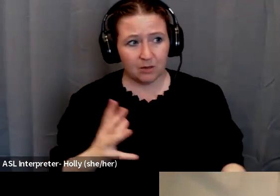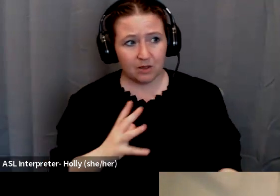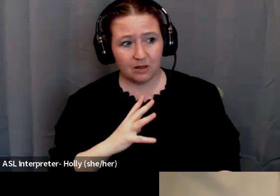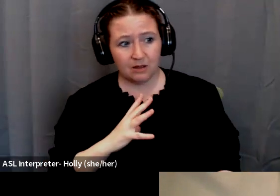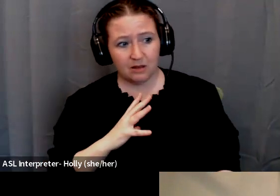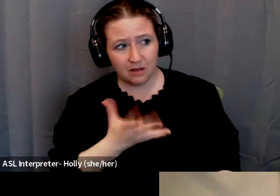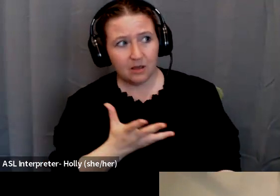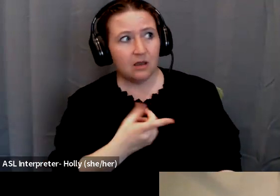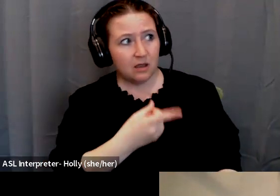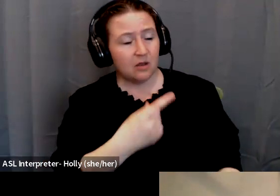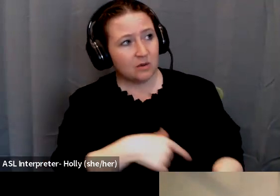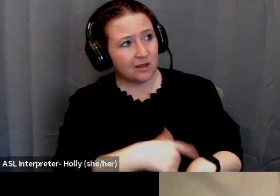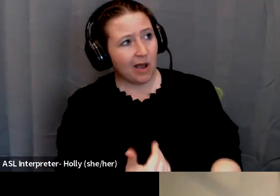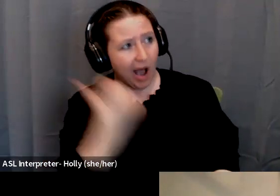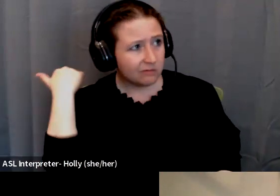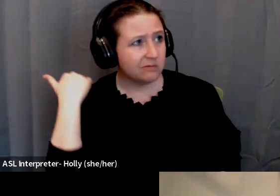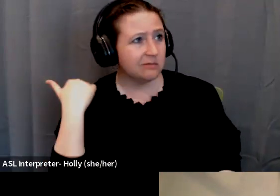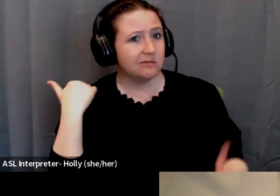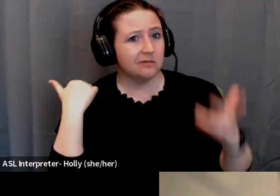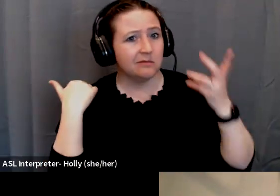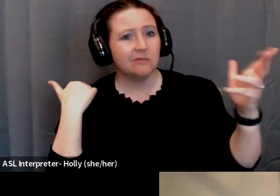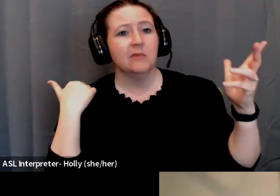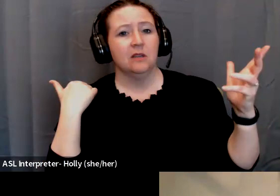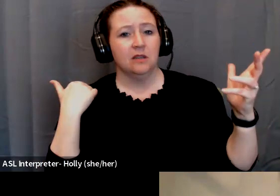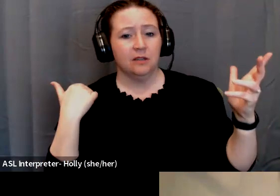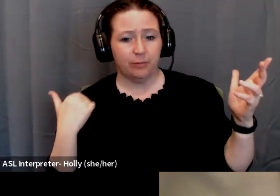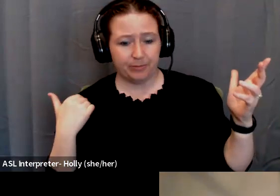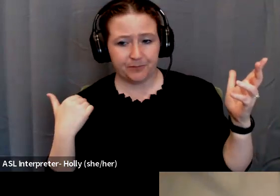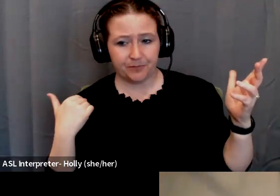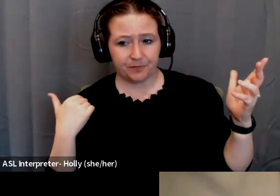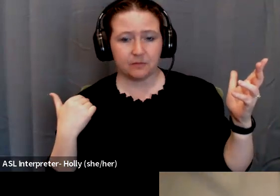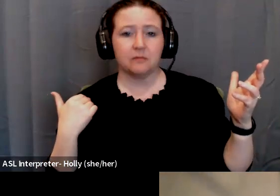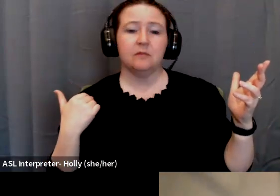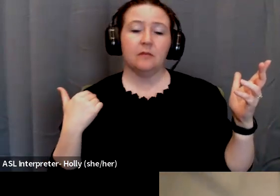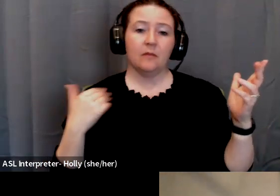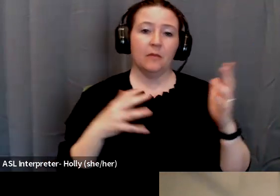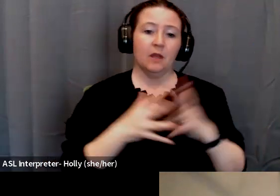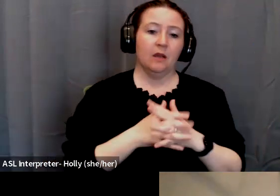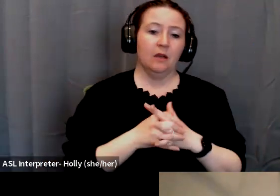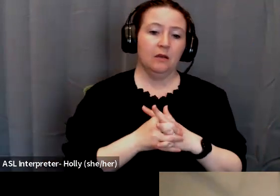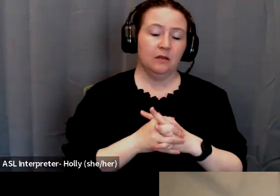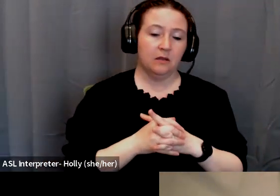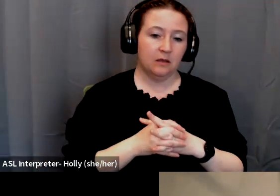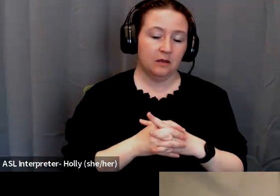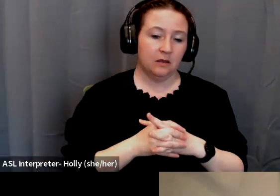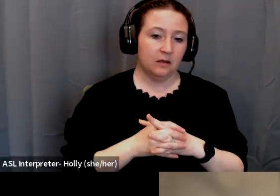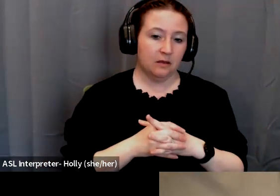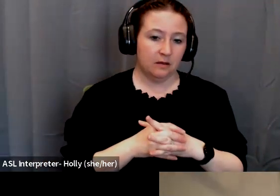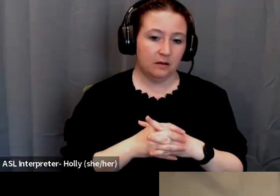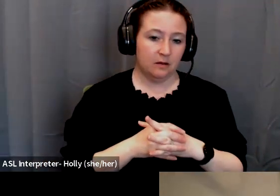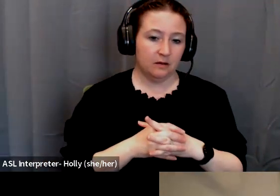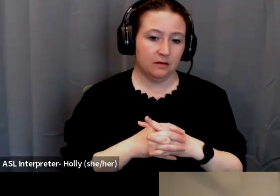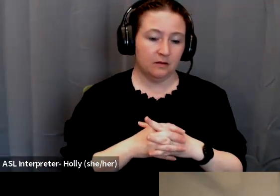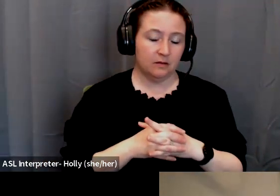at the amount of time that's being devoted to this one topic, if in fact it's not a topic that the assembly was intended